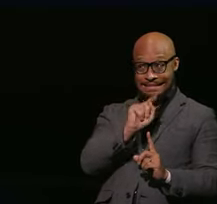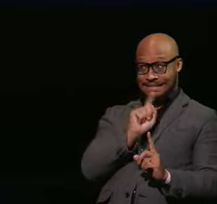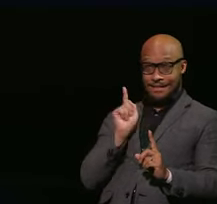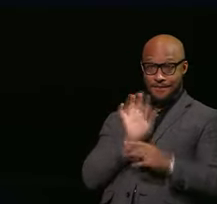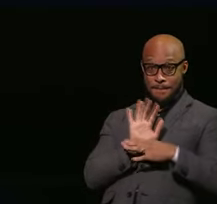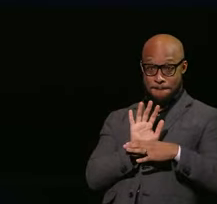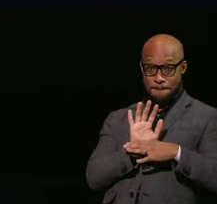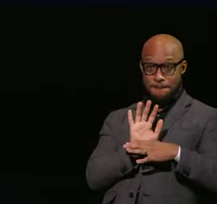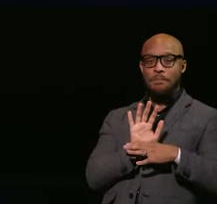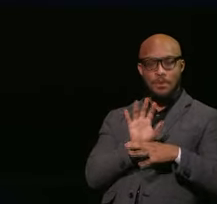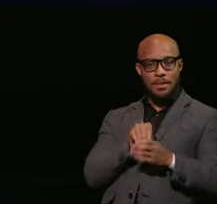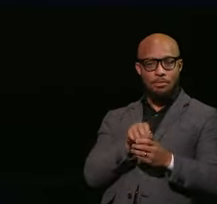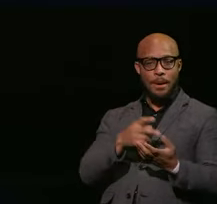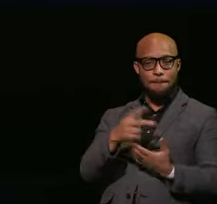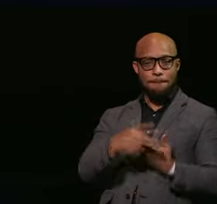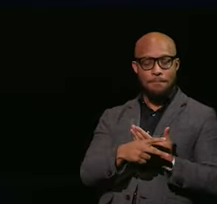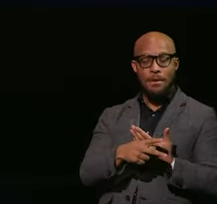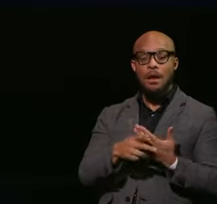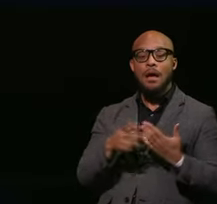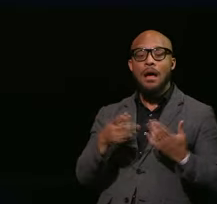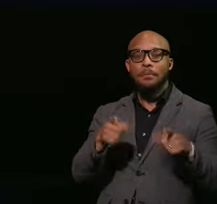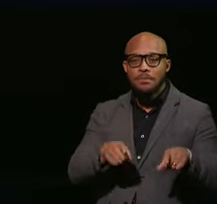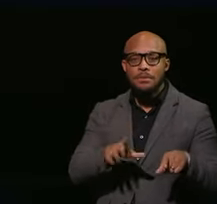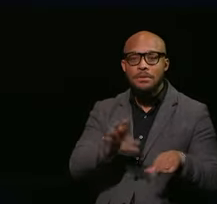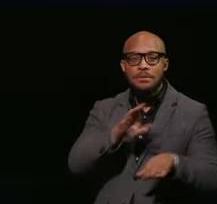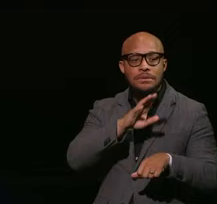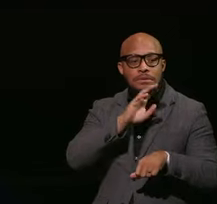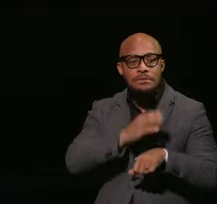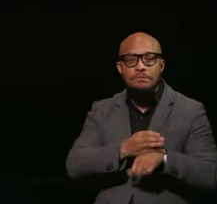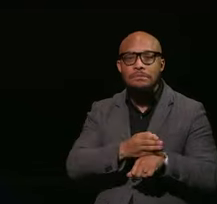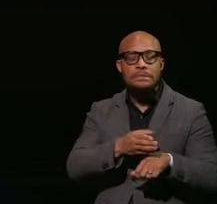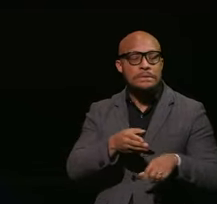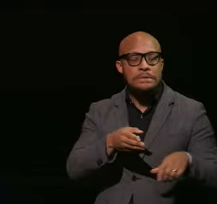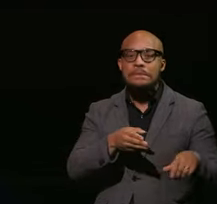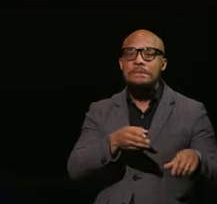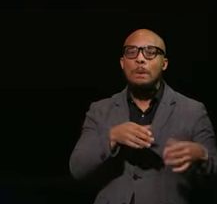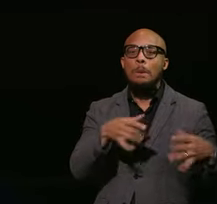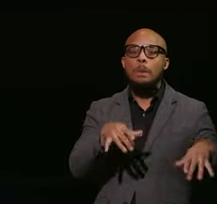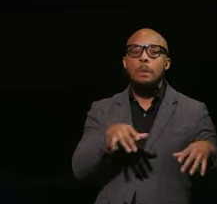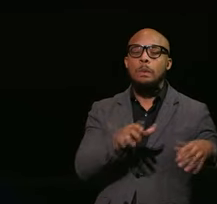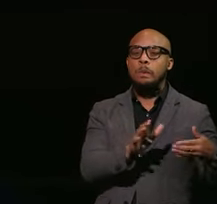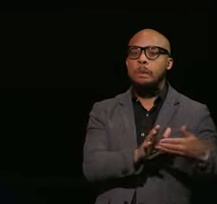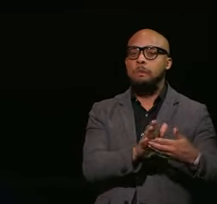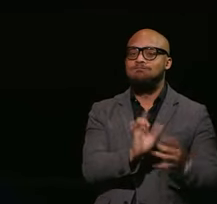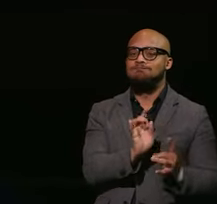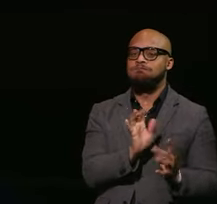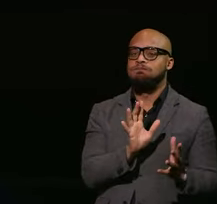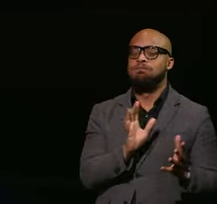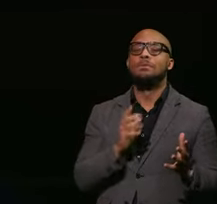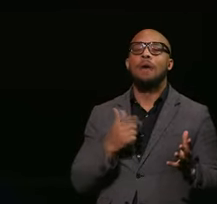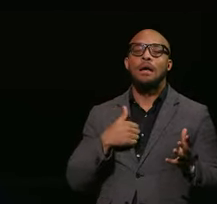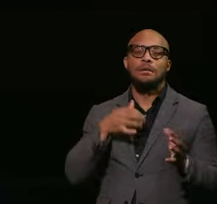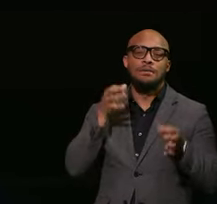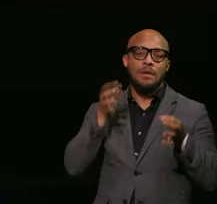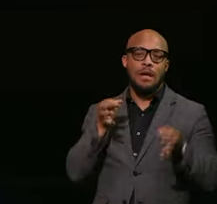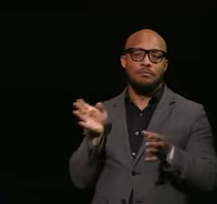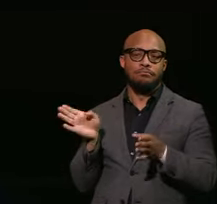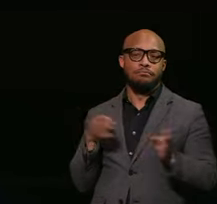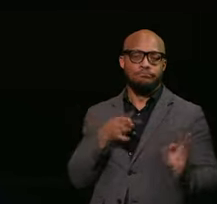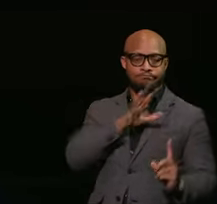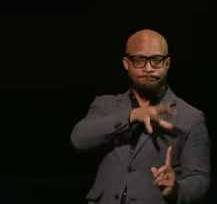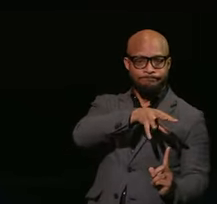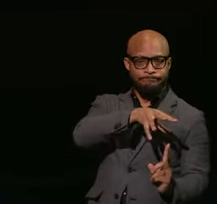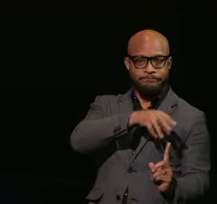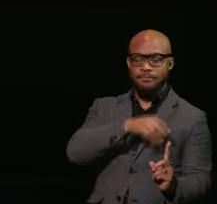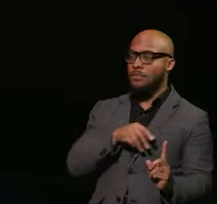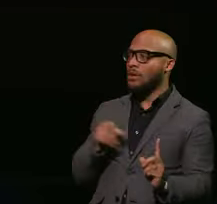I began to follow that story. And you shared with Deadline on a panel that you knew the film couldn't